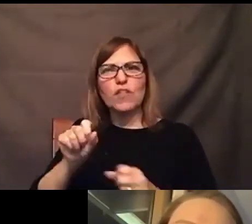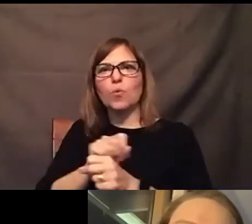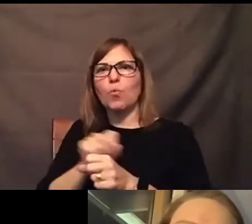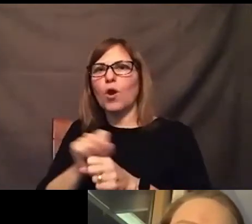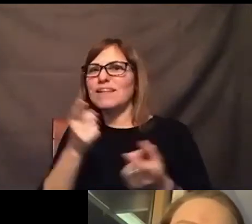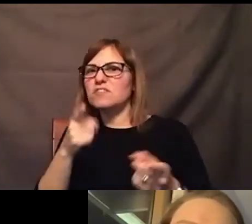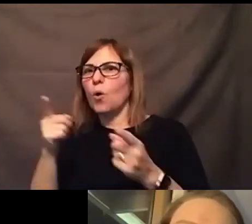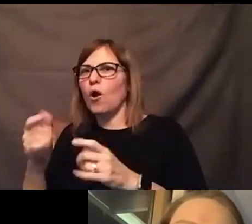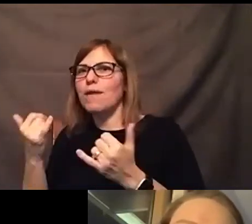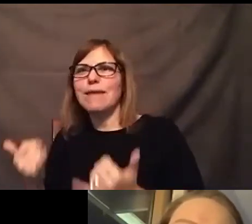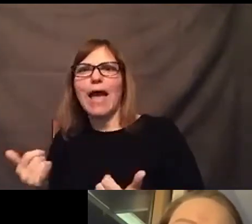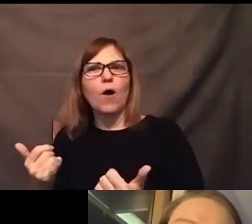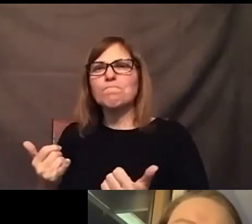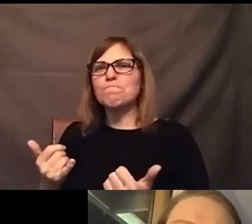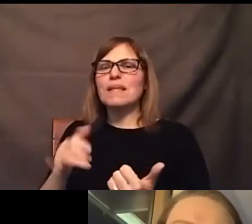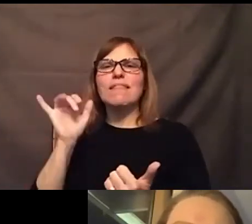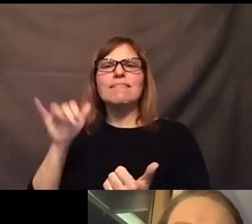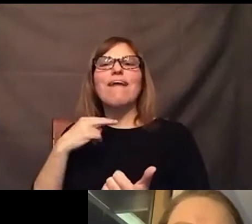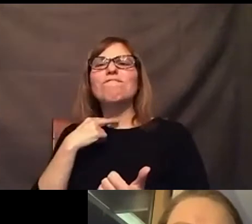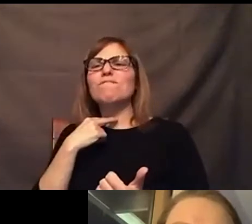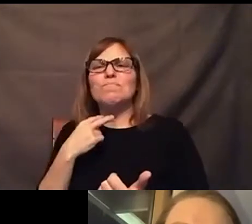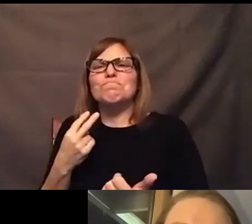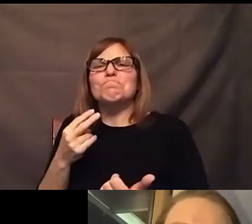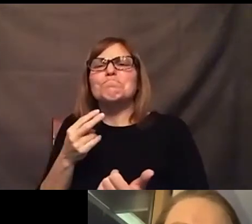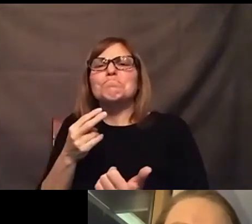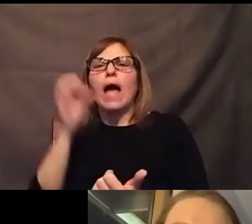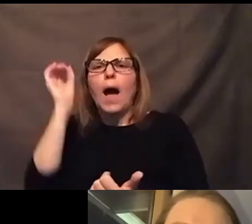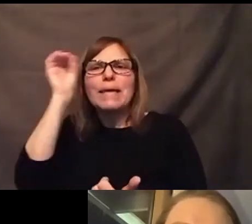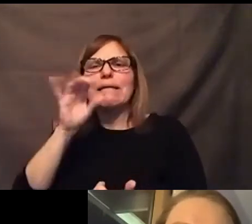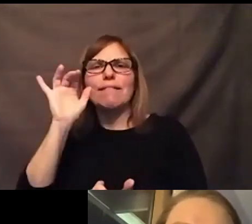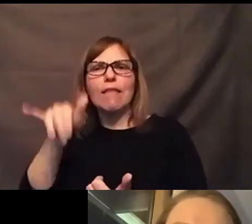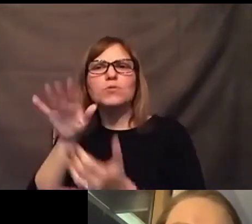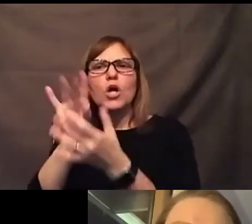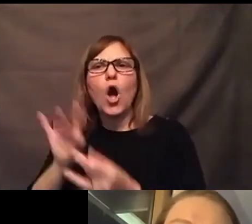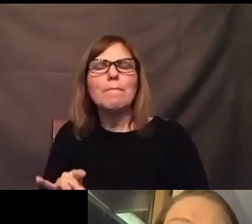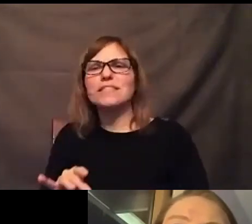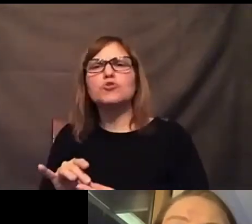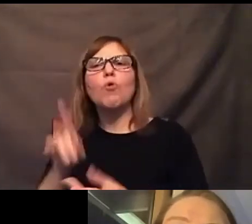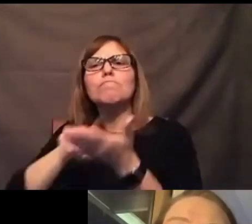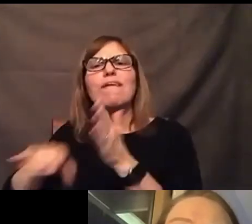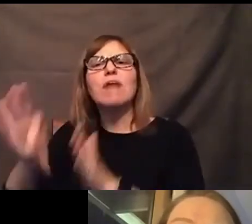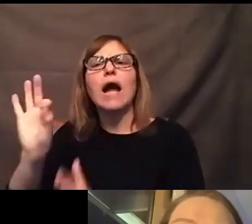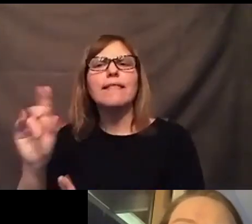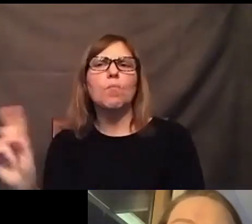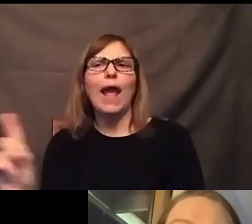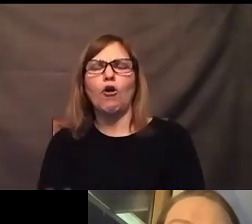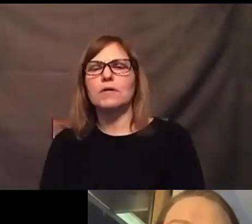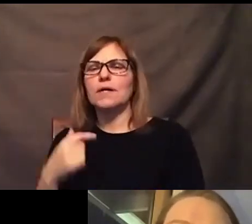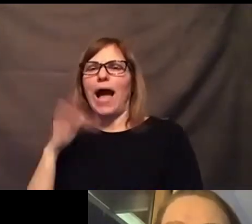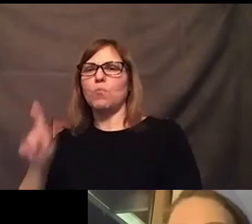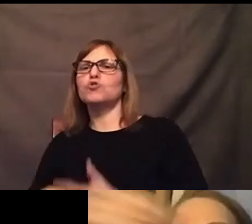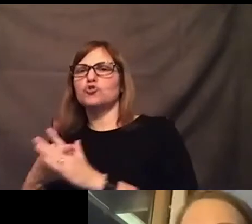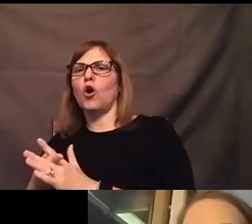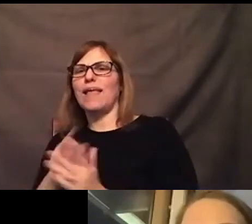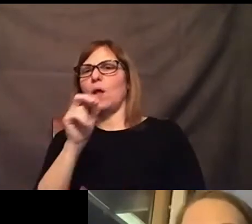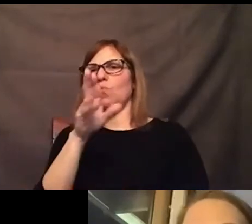voice being accessed? So I'll kind of jump in on this, and Rory is probably going to